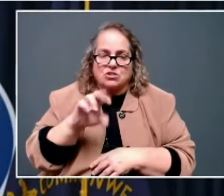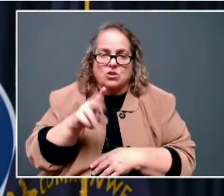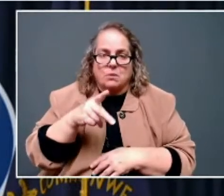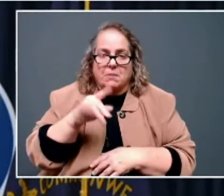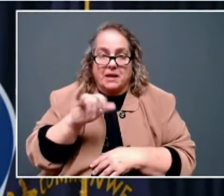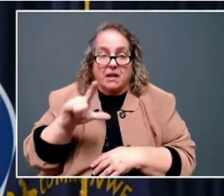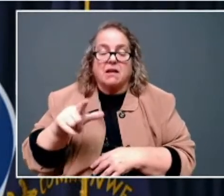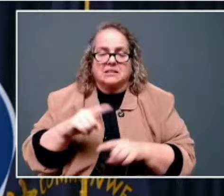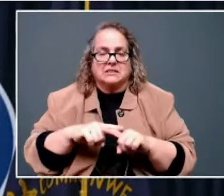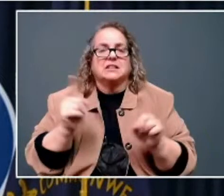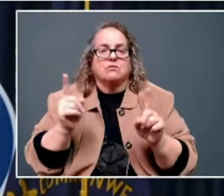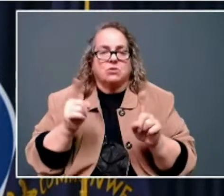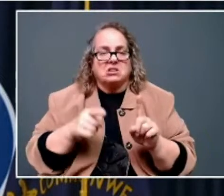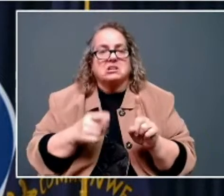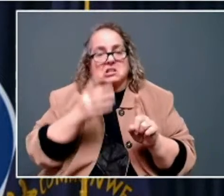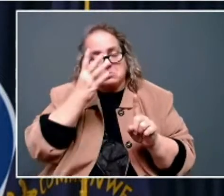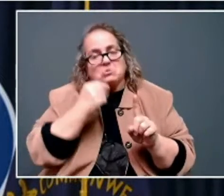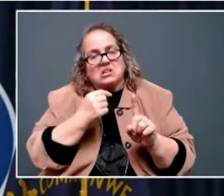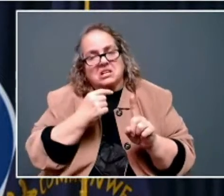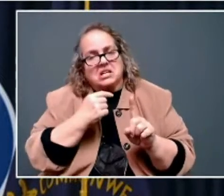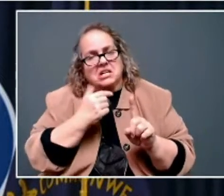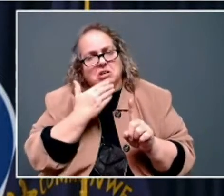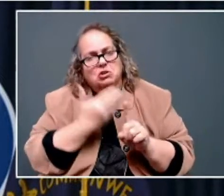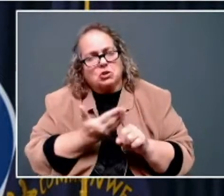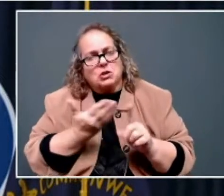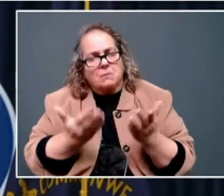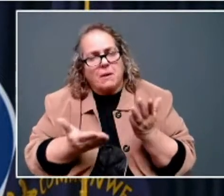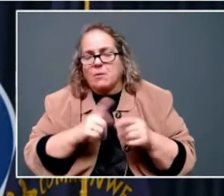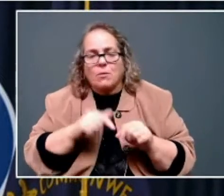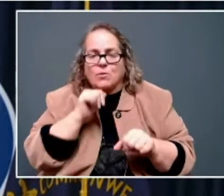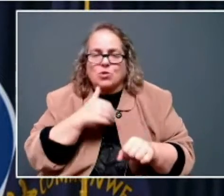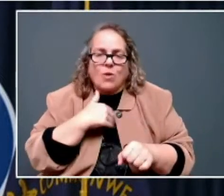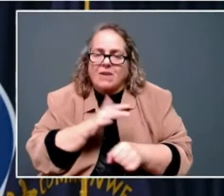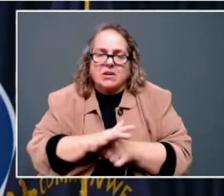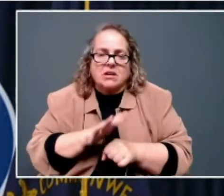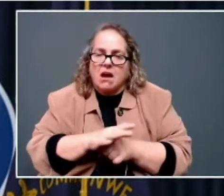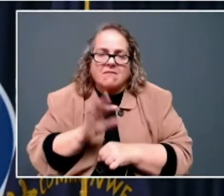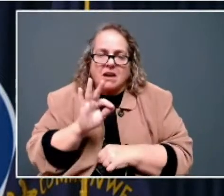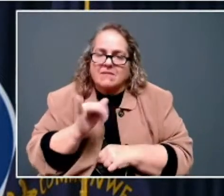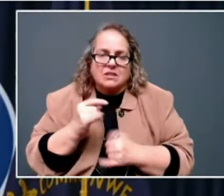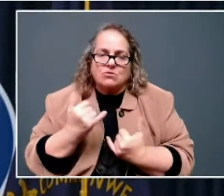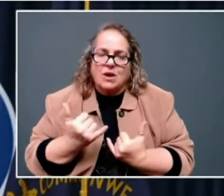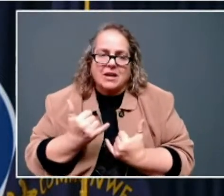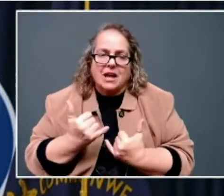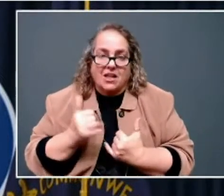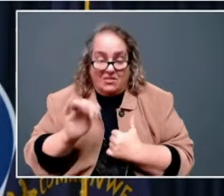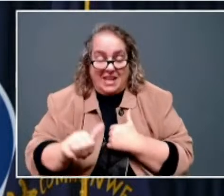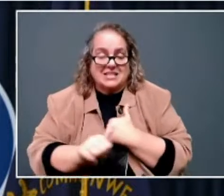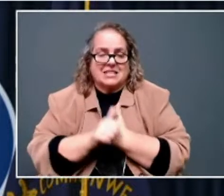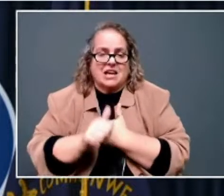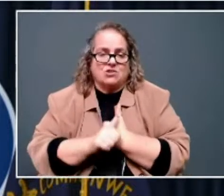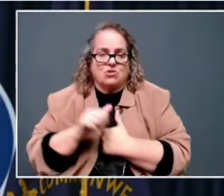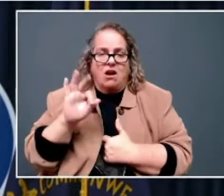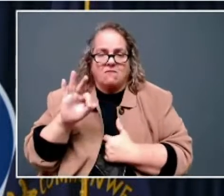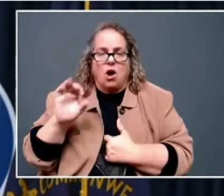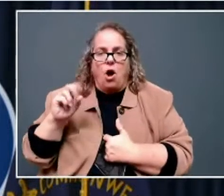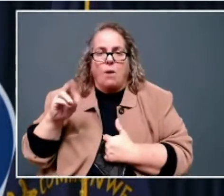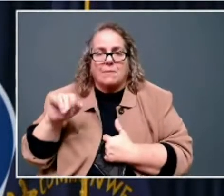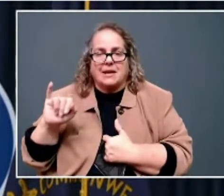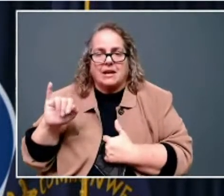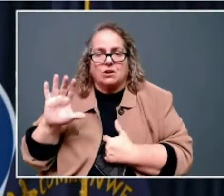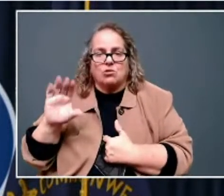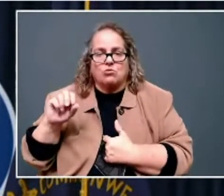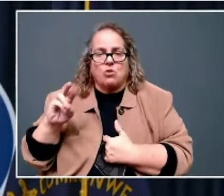pretty effective, but we just don't have enough right now. And that's the danger of Omicron. is really the only